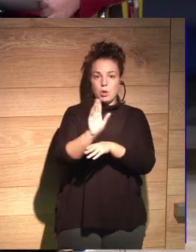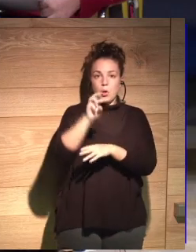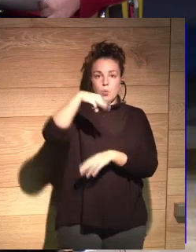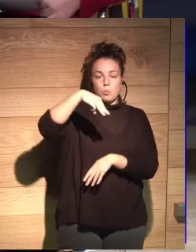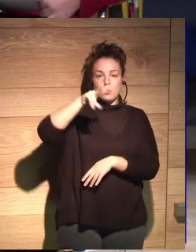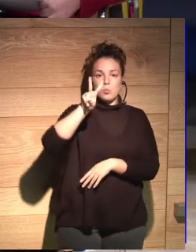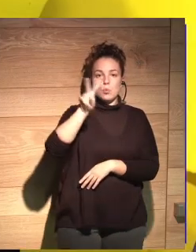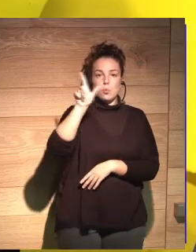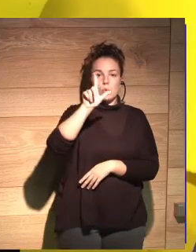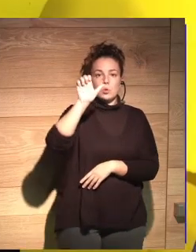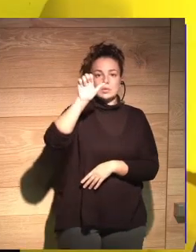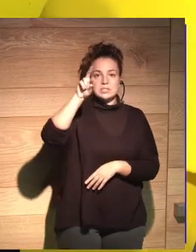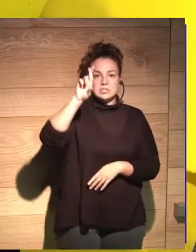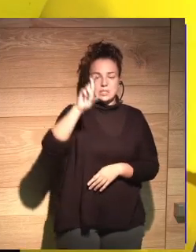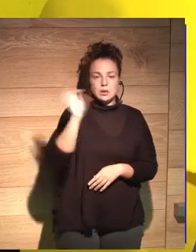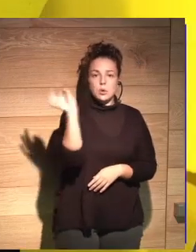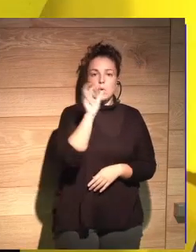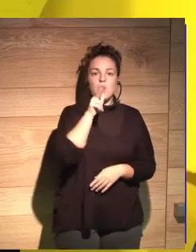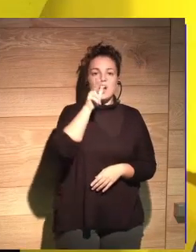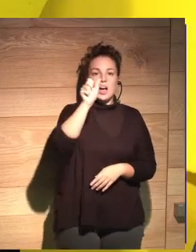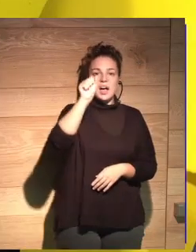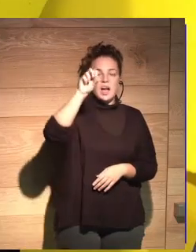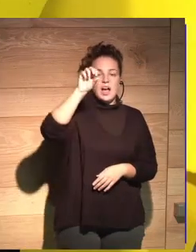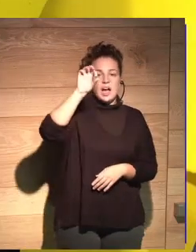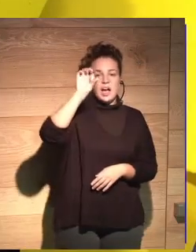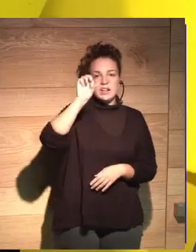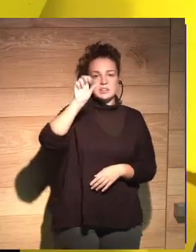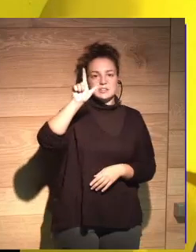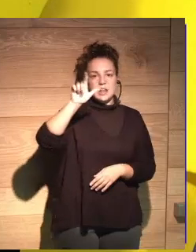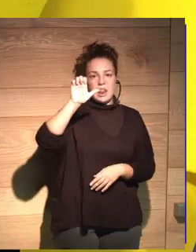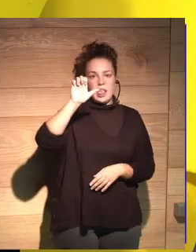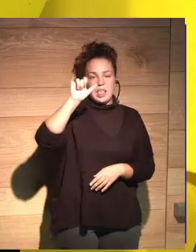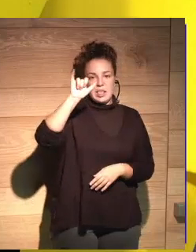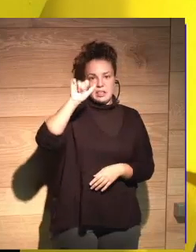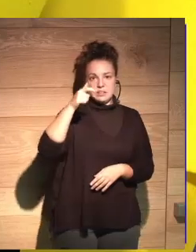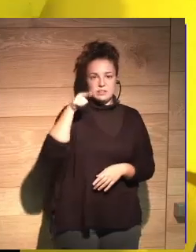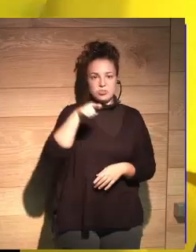for instance, or Huxley, these were